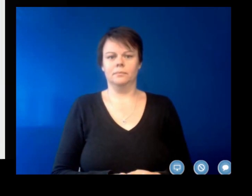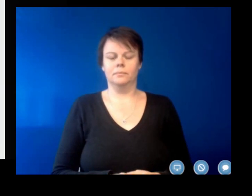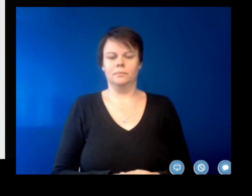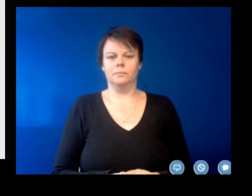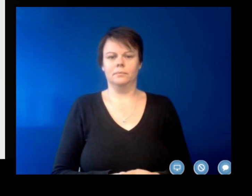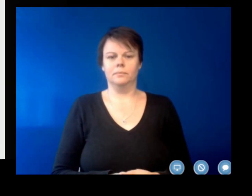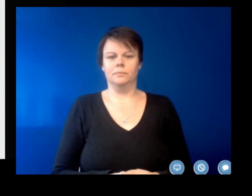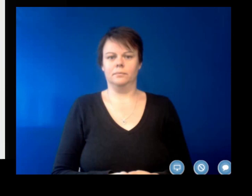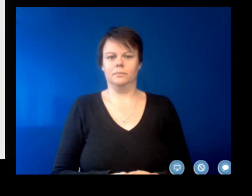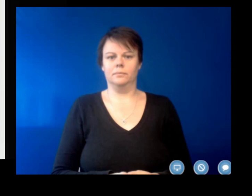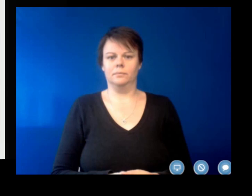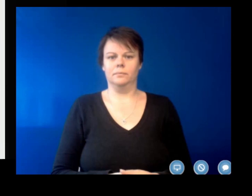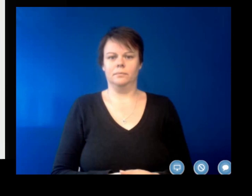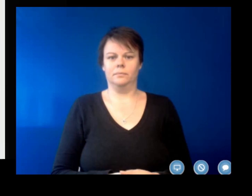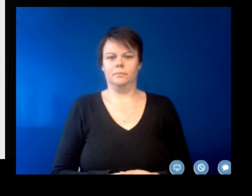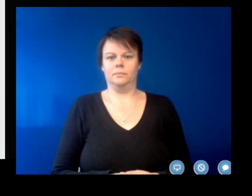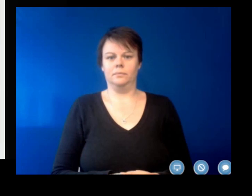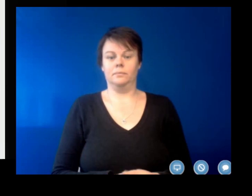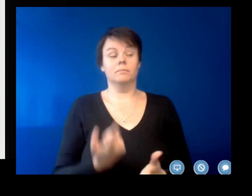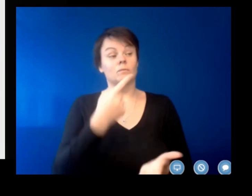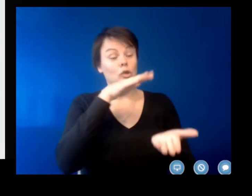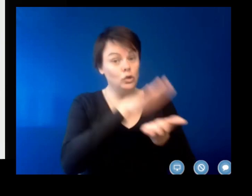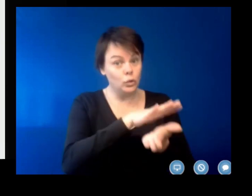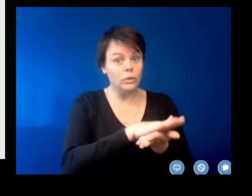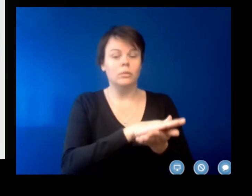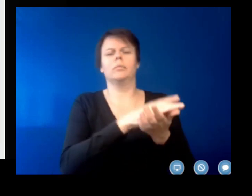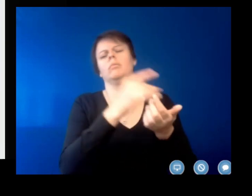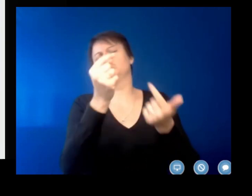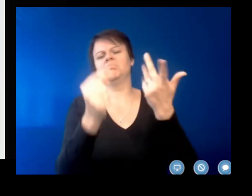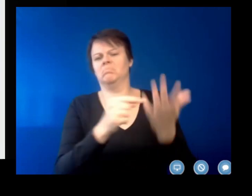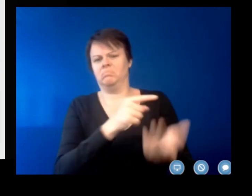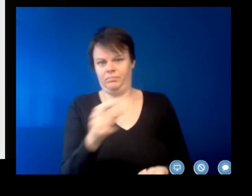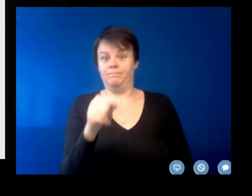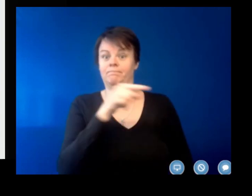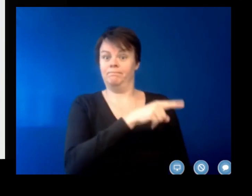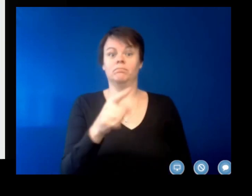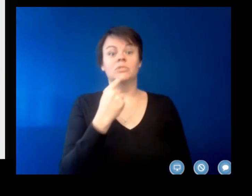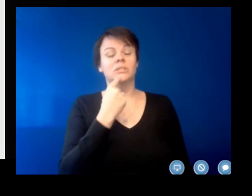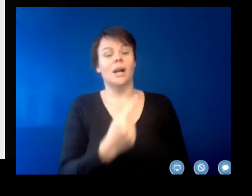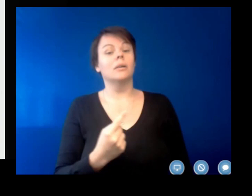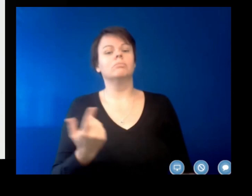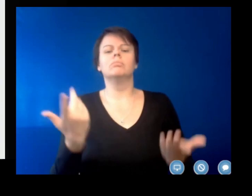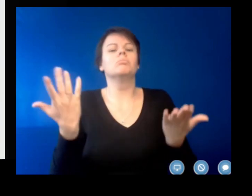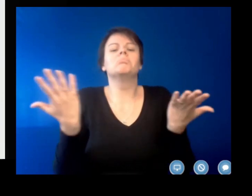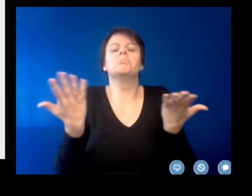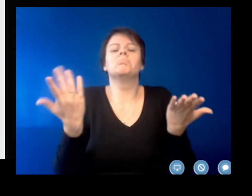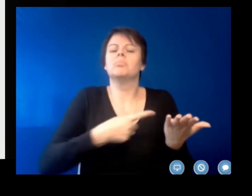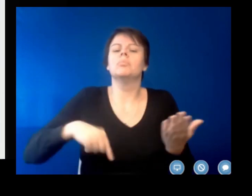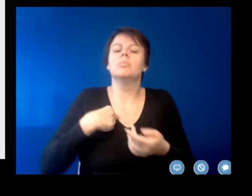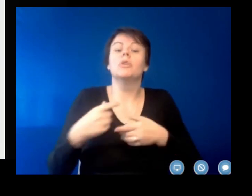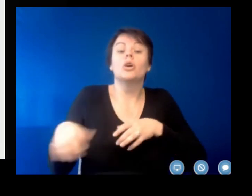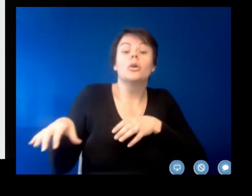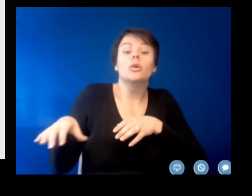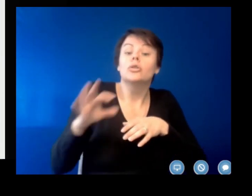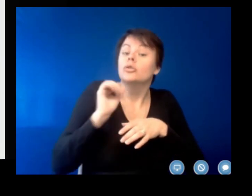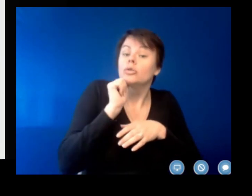service, these orientations emerge, which transform new experiences of